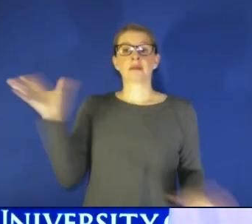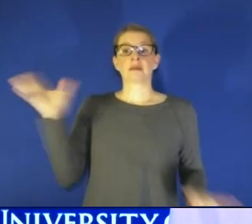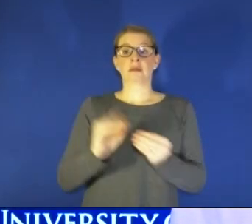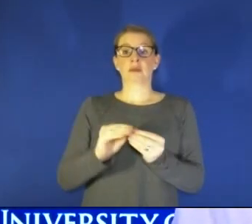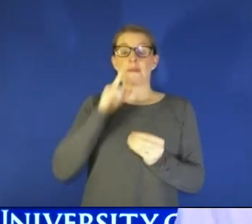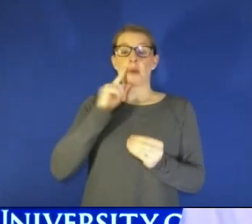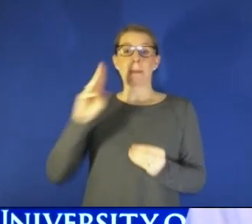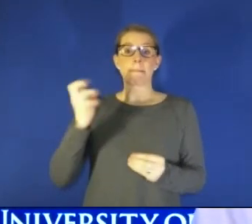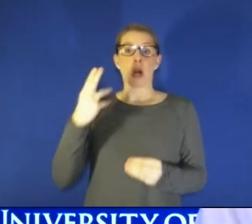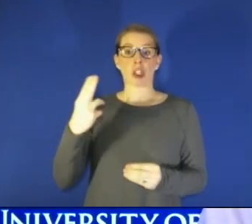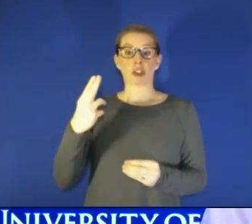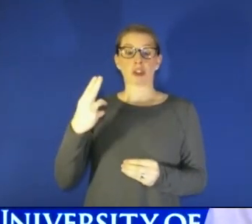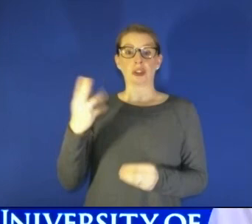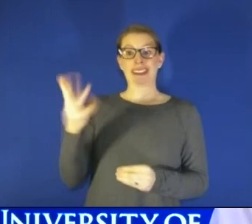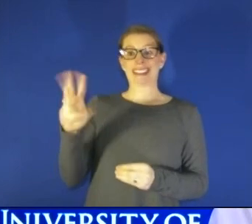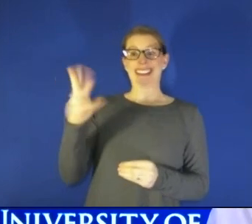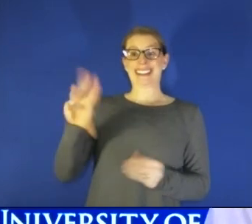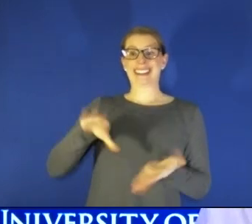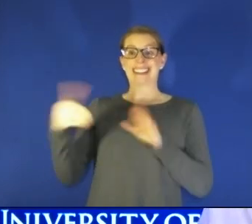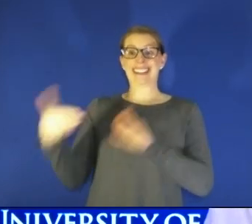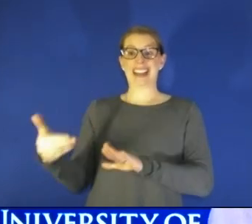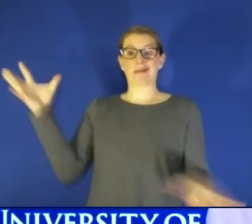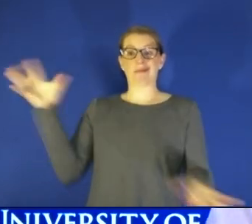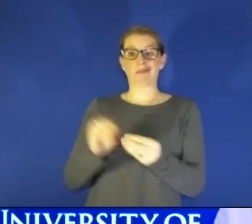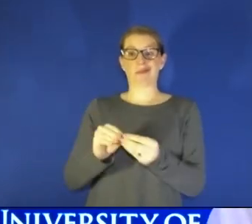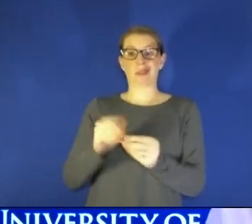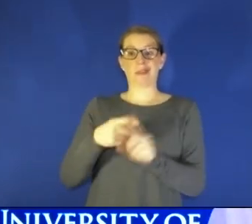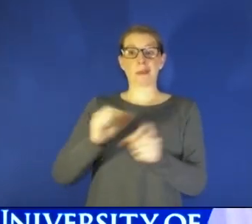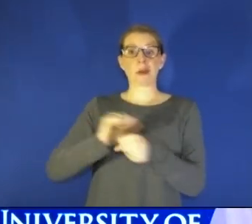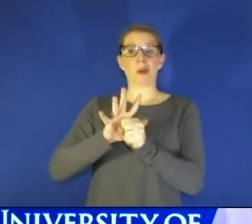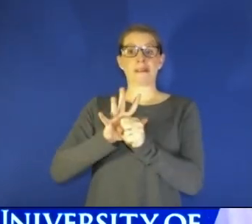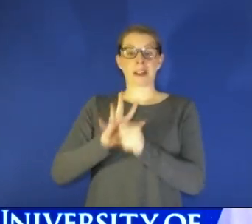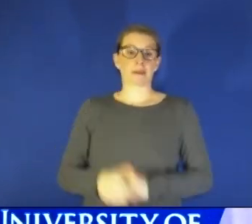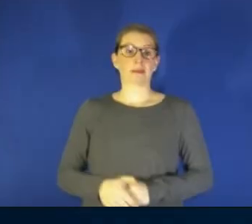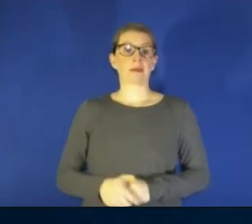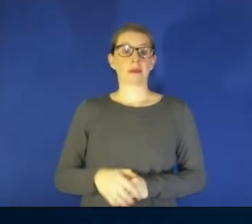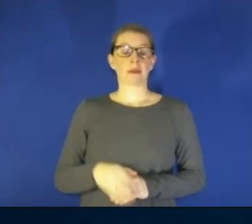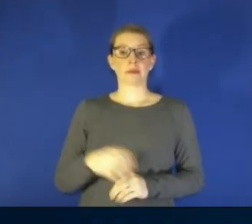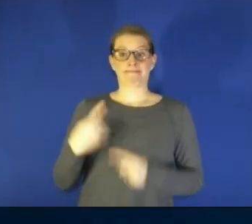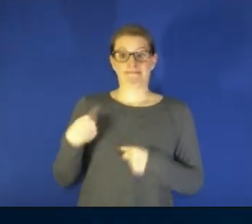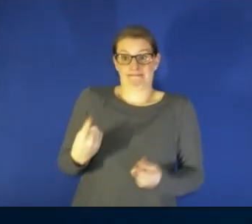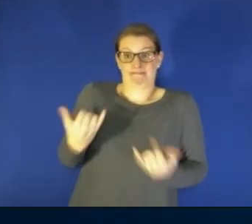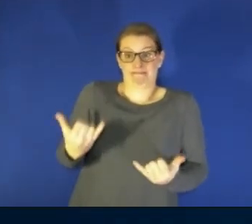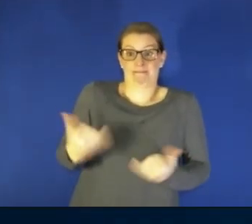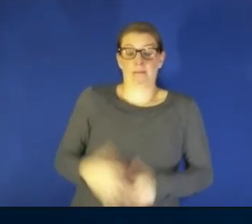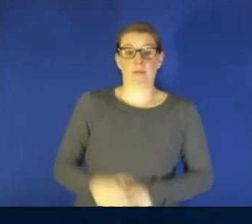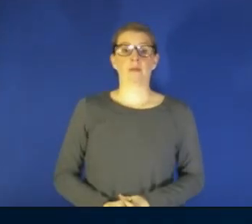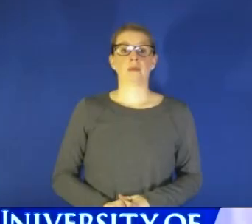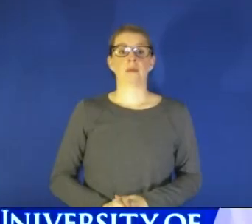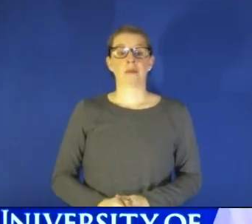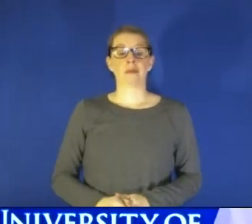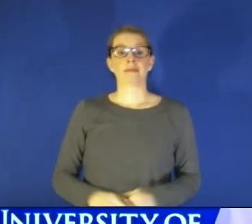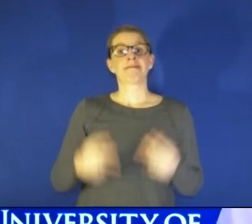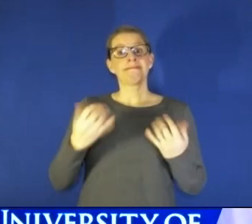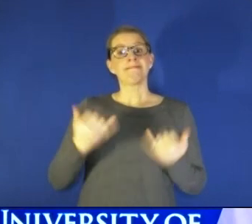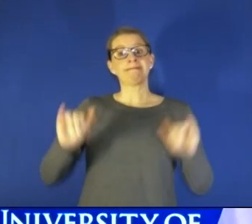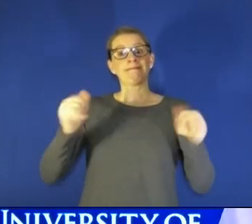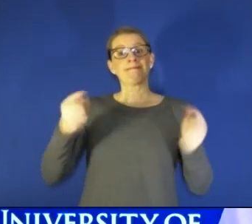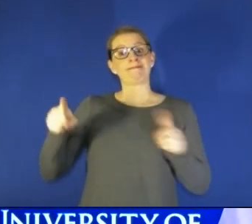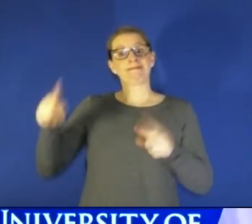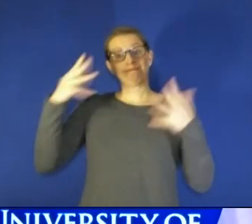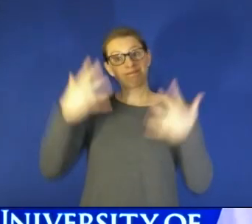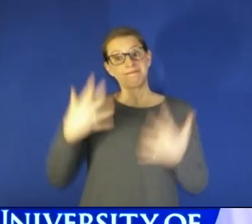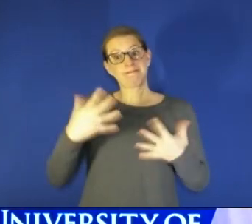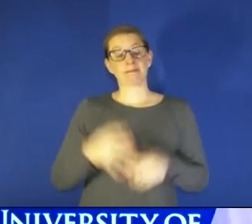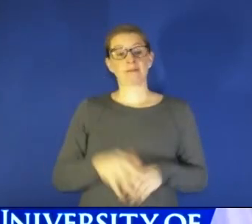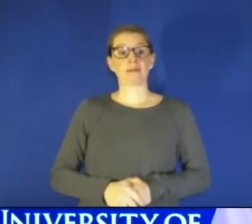to 16 deaths from COVID as of today. So all right. We are still seeing it, unfortunately, but hopefully we can